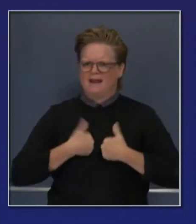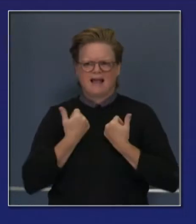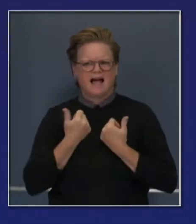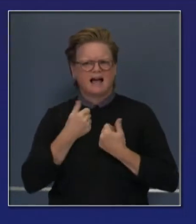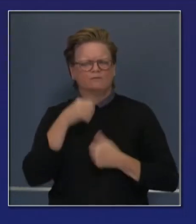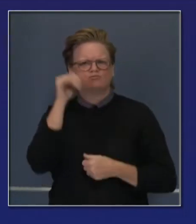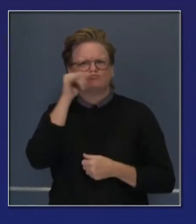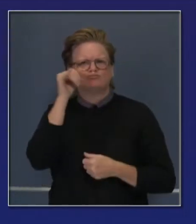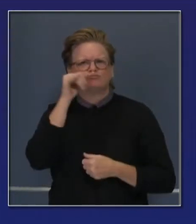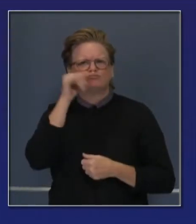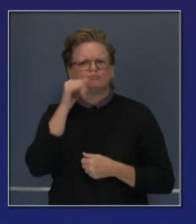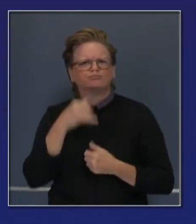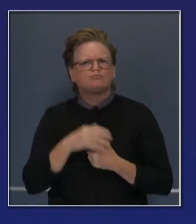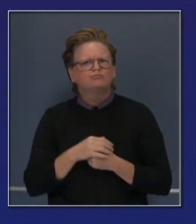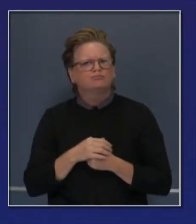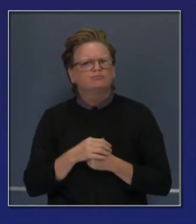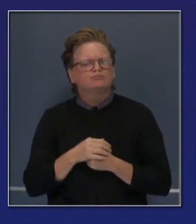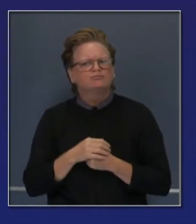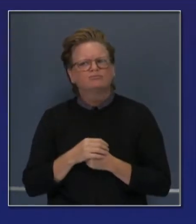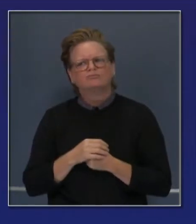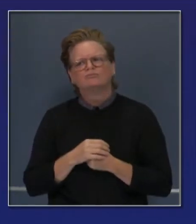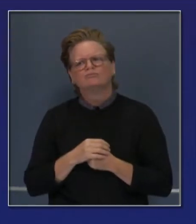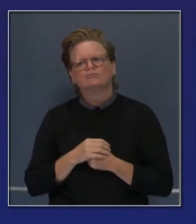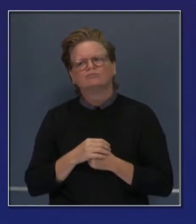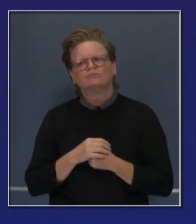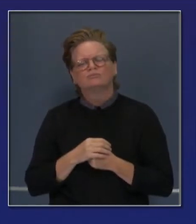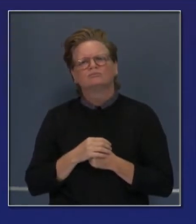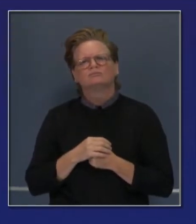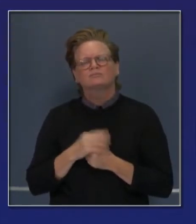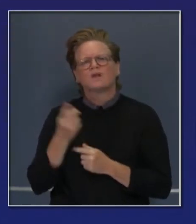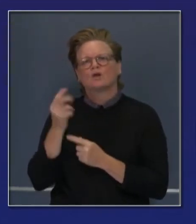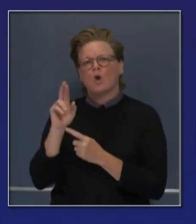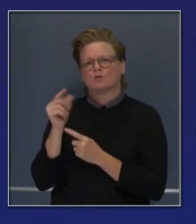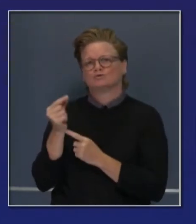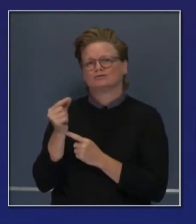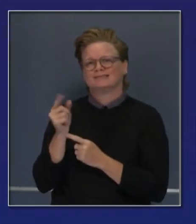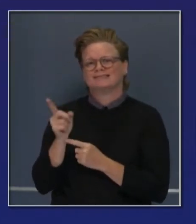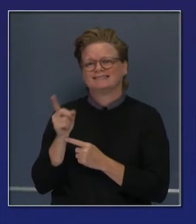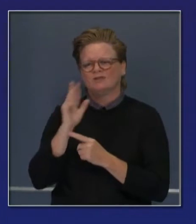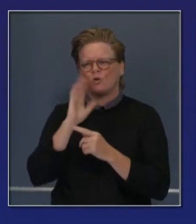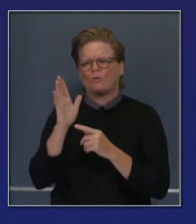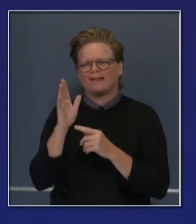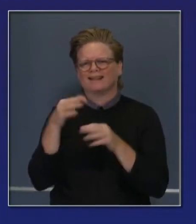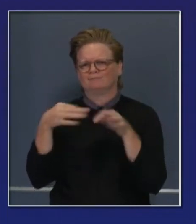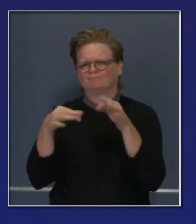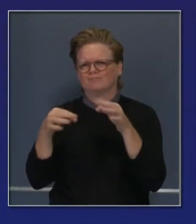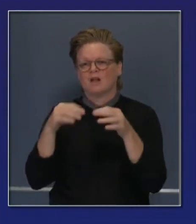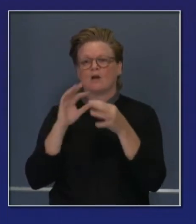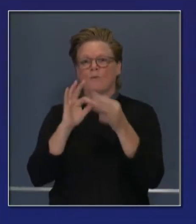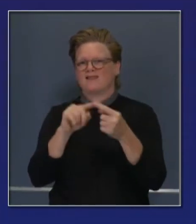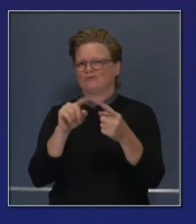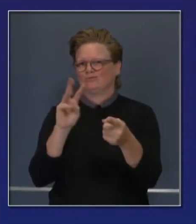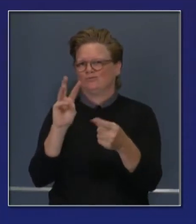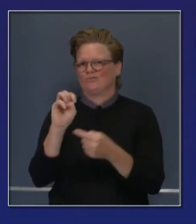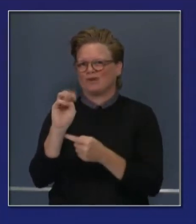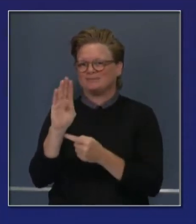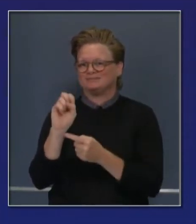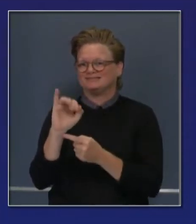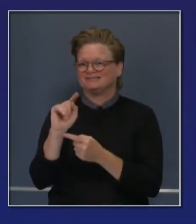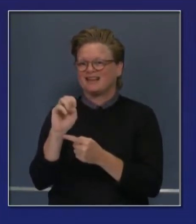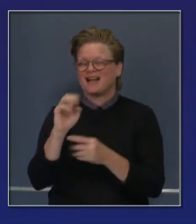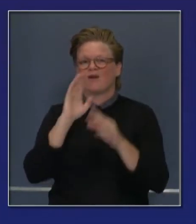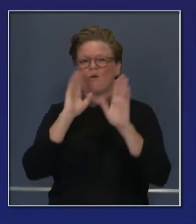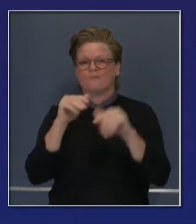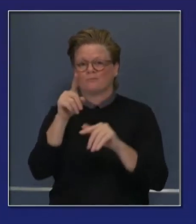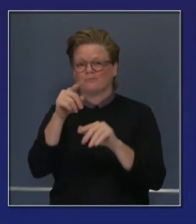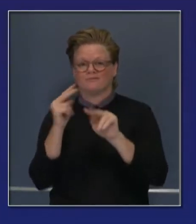Galley to talk a little bit more about that. He's going to introduce a new website that we hope you use on the COVID-19 site,